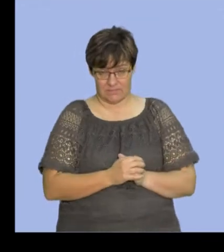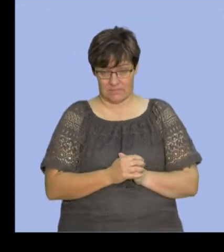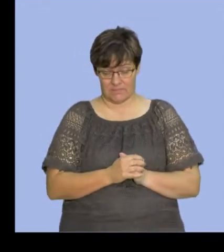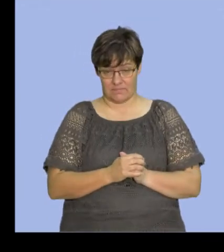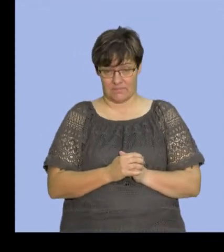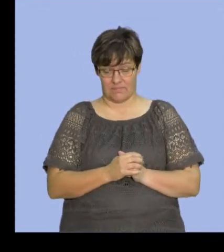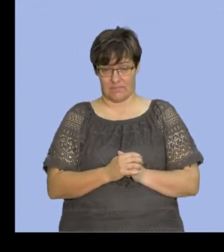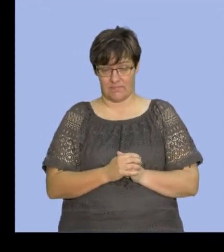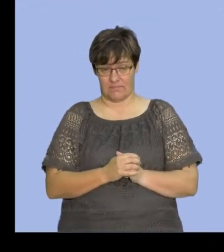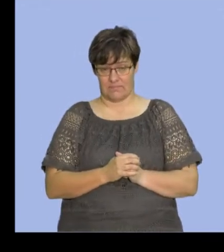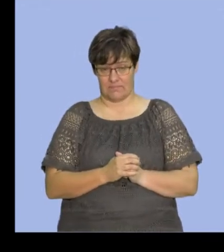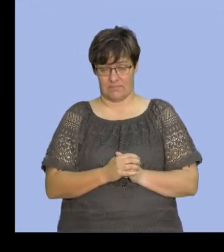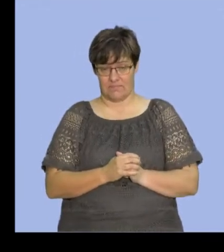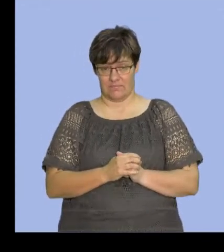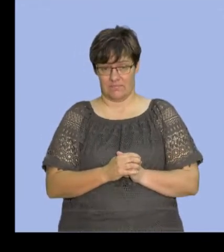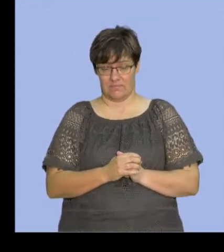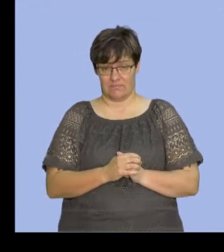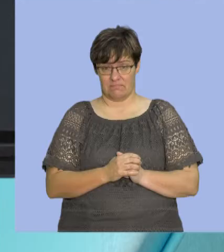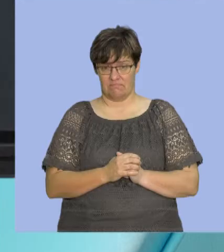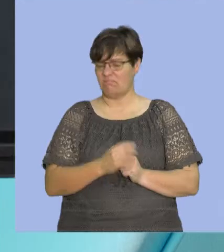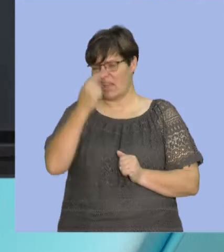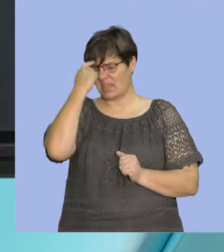Now, think about this here.